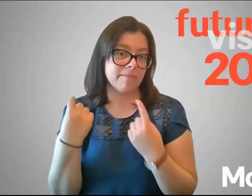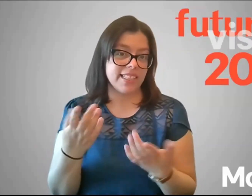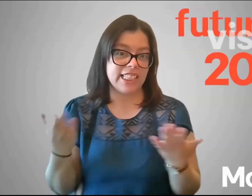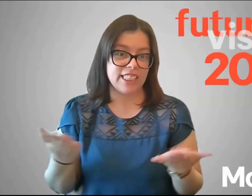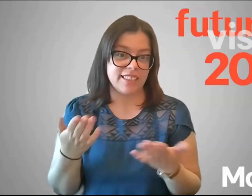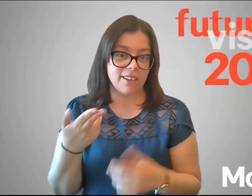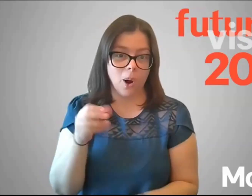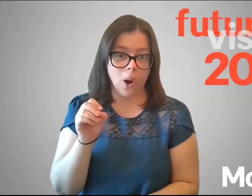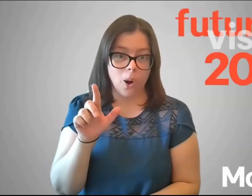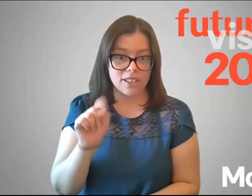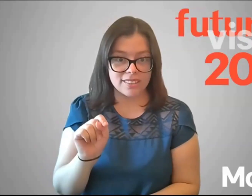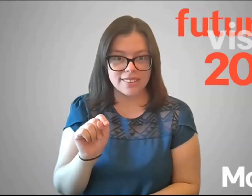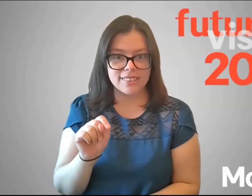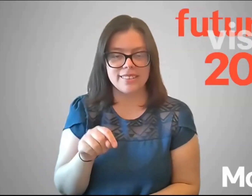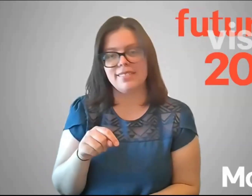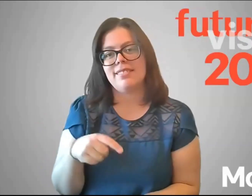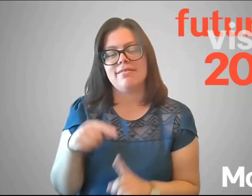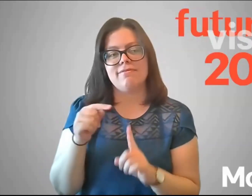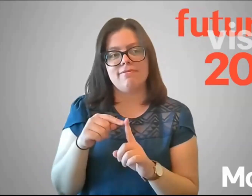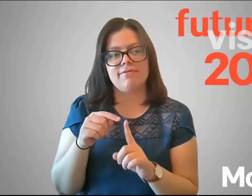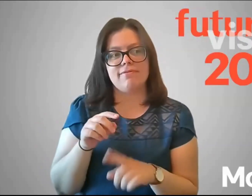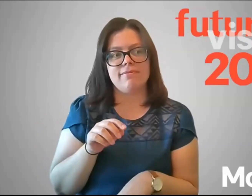finished from 2009 to